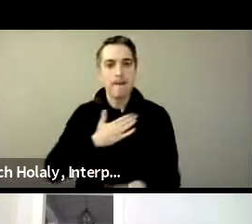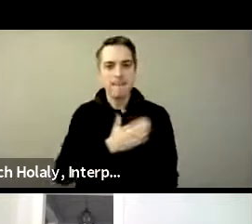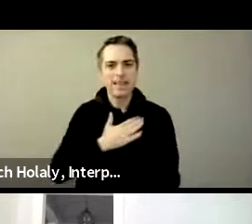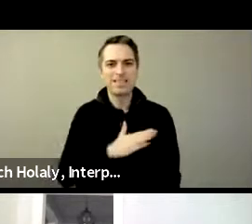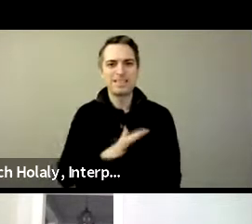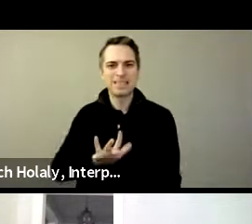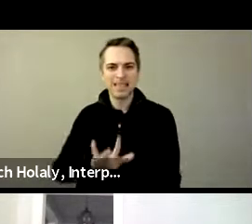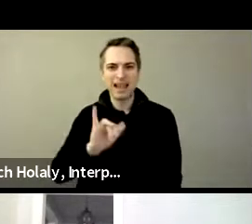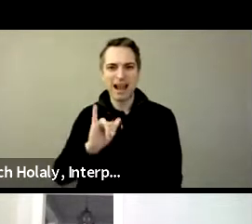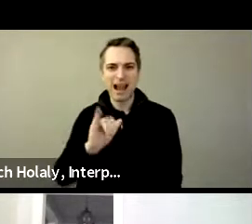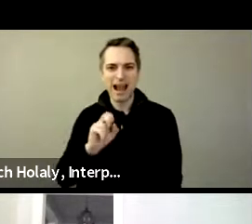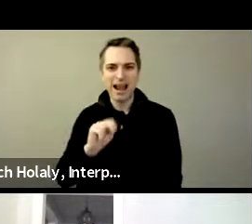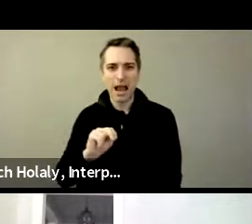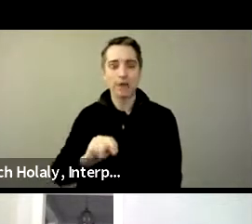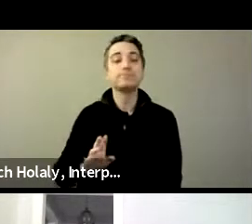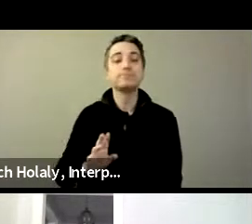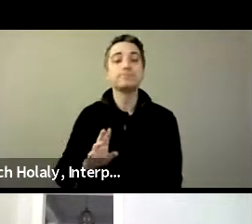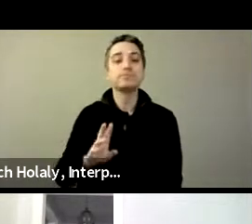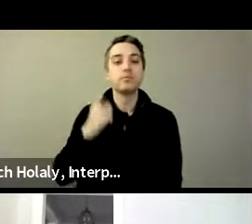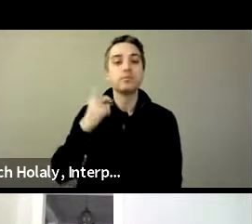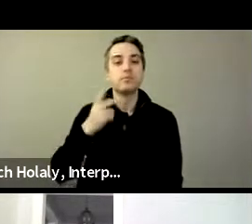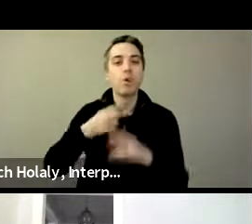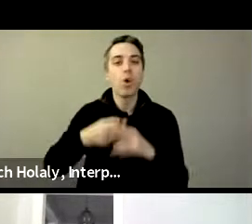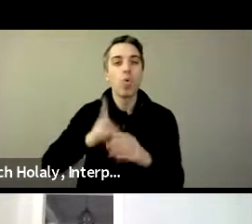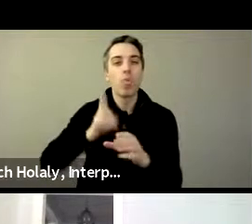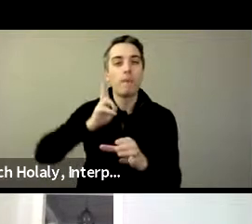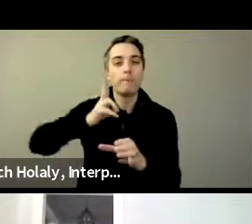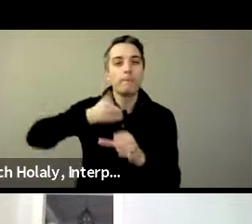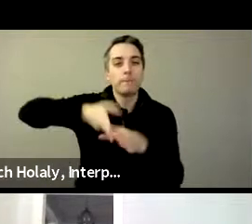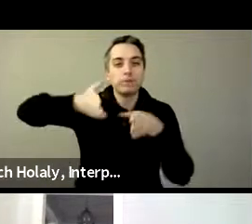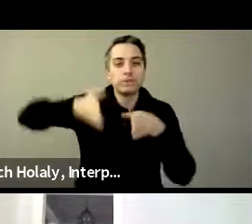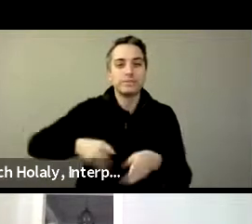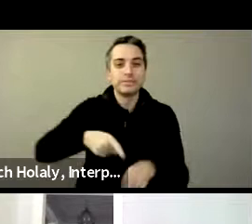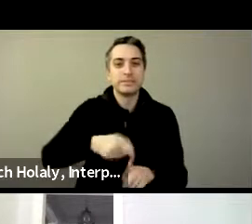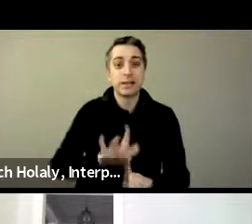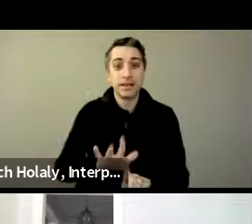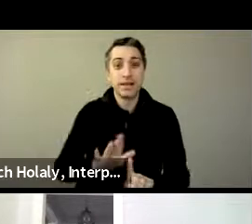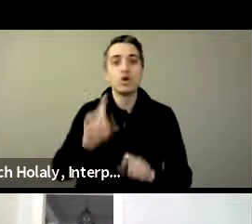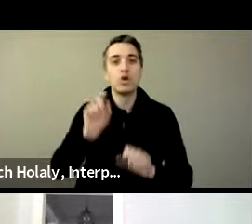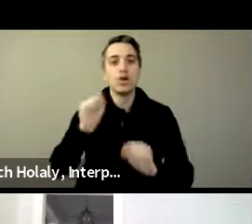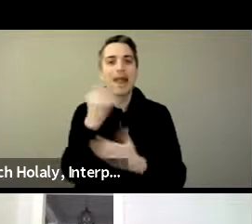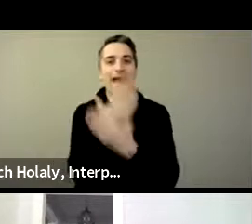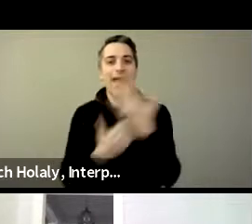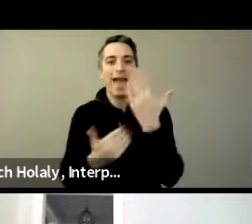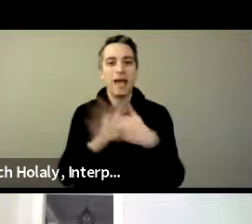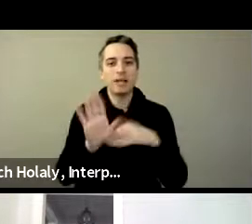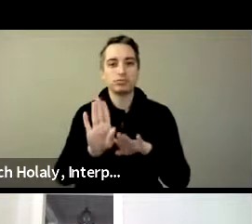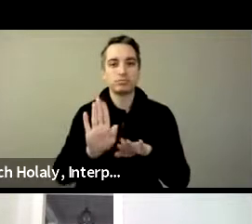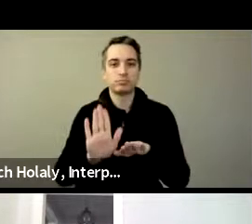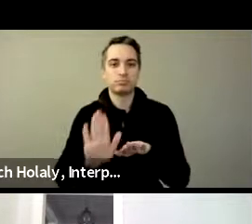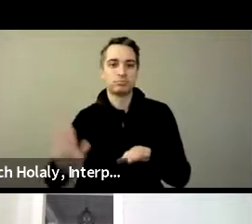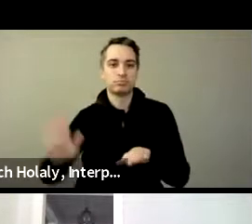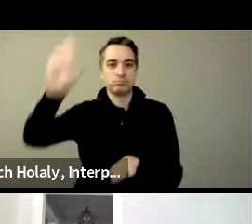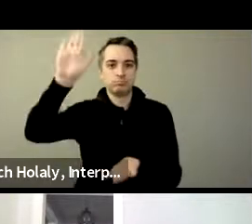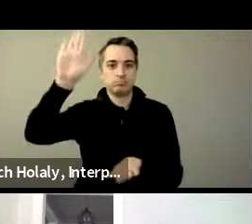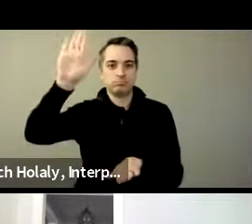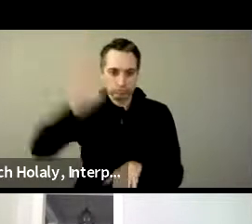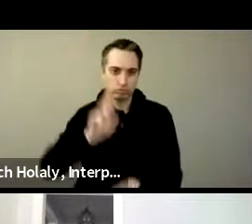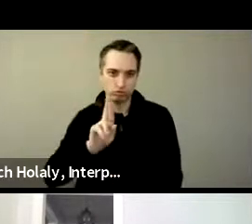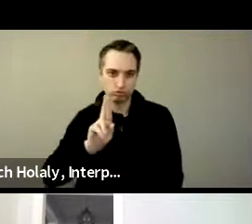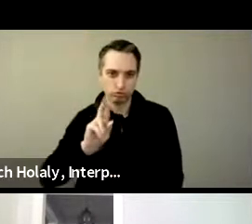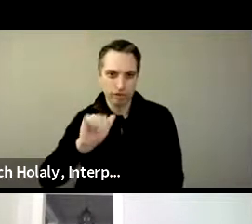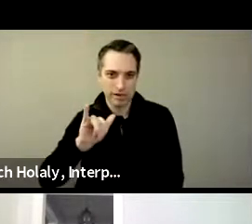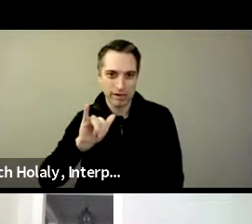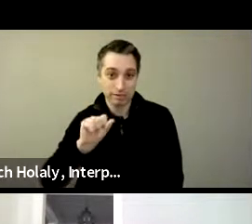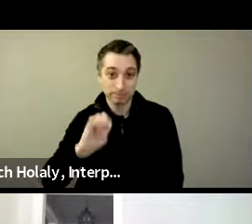labeled participants to raise and lower your hand at the lower center of the screen. When it is time for public comment,